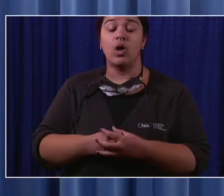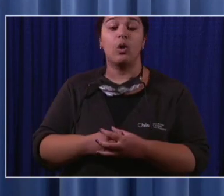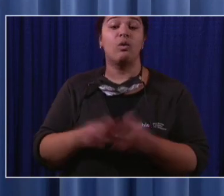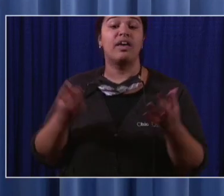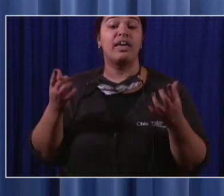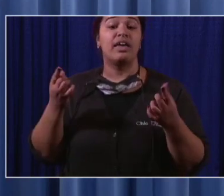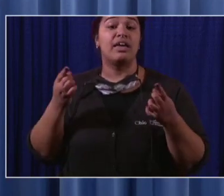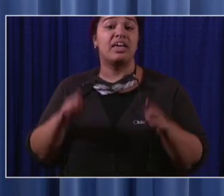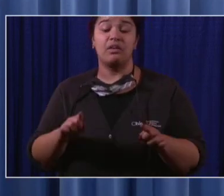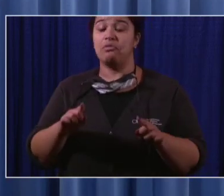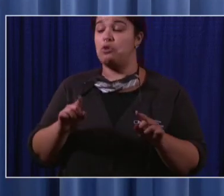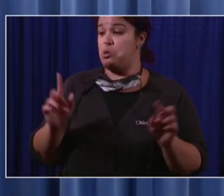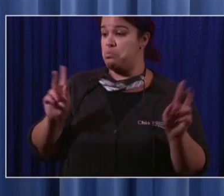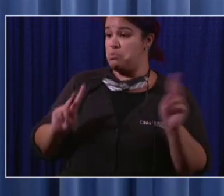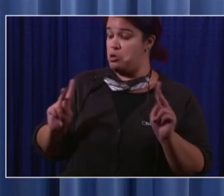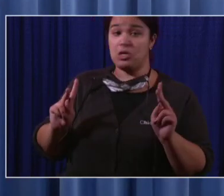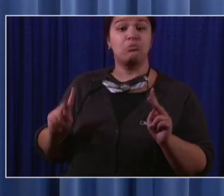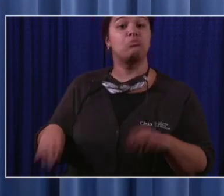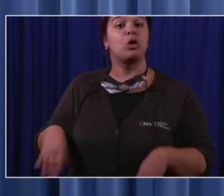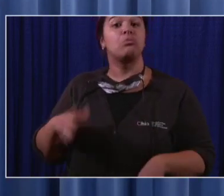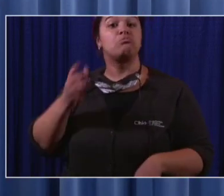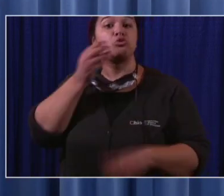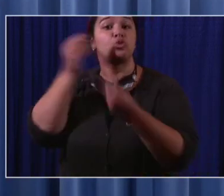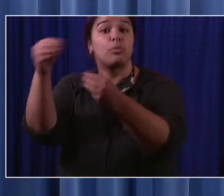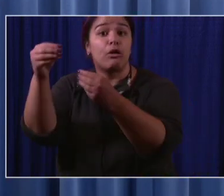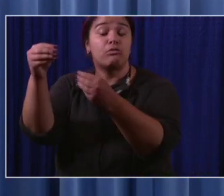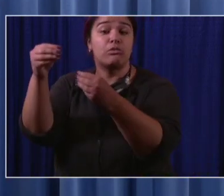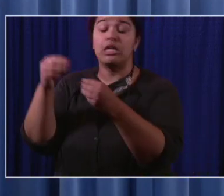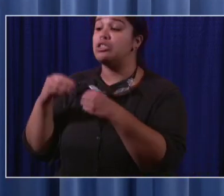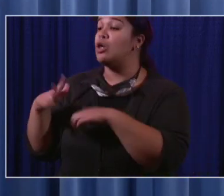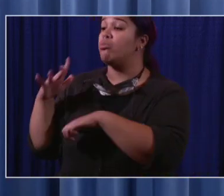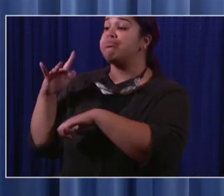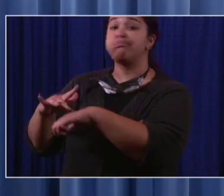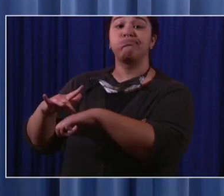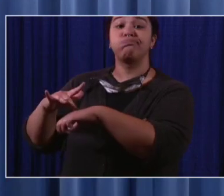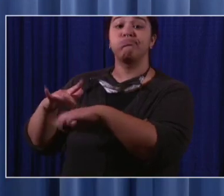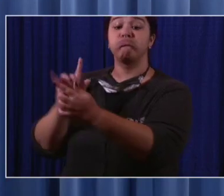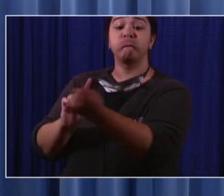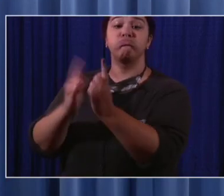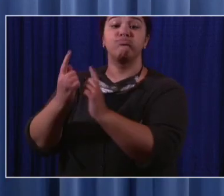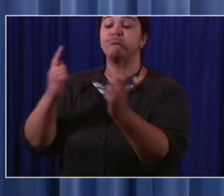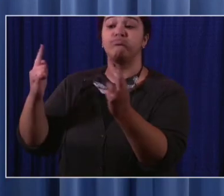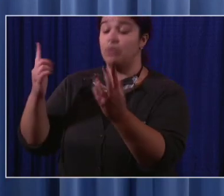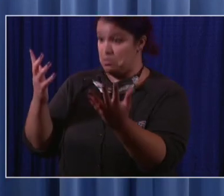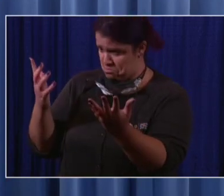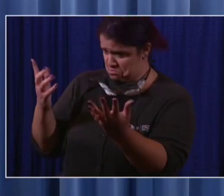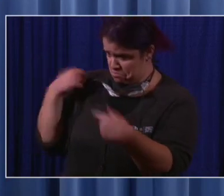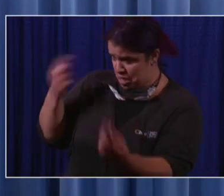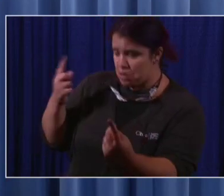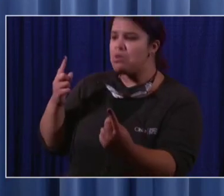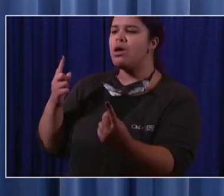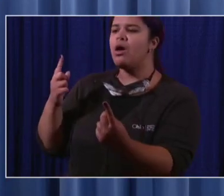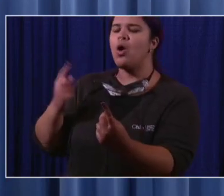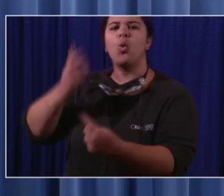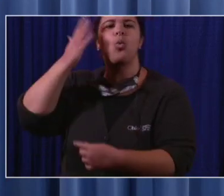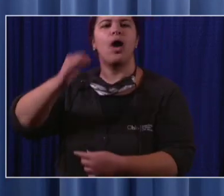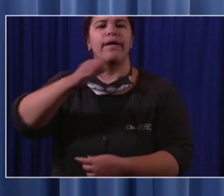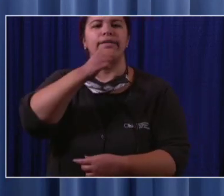other places freely with all the social distancing, why can't we kids attend school this coming